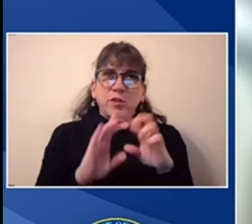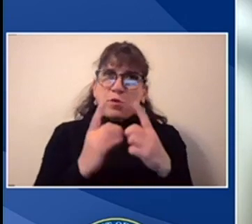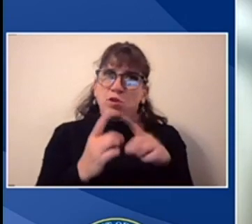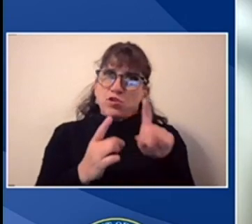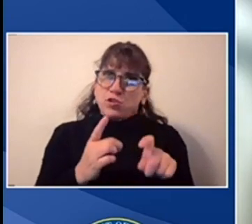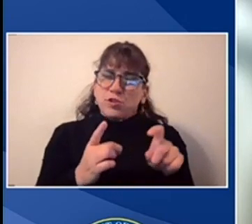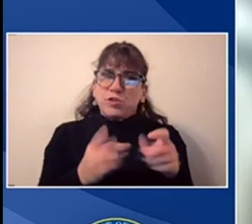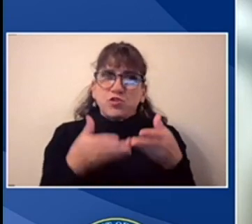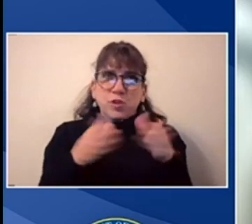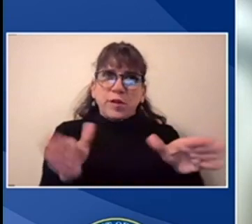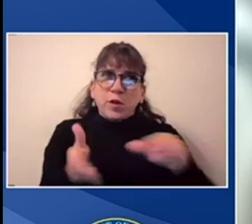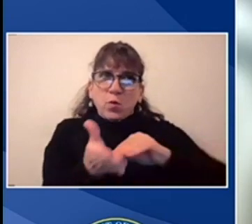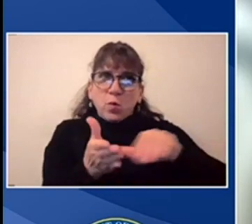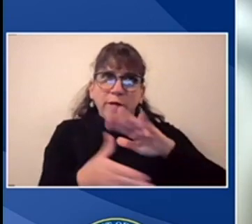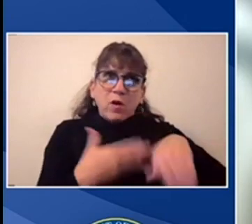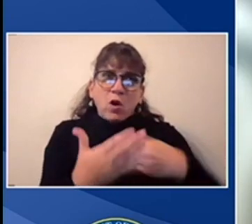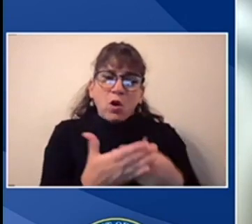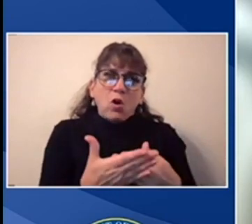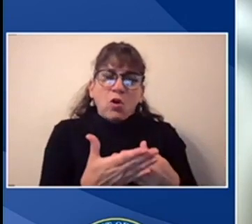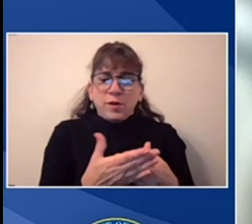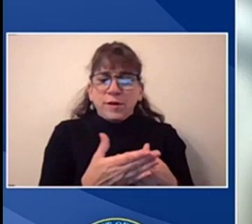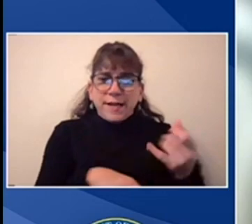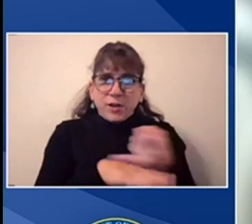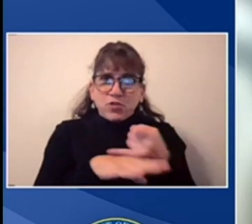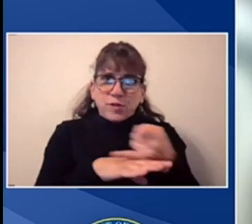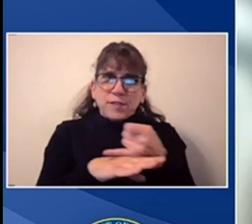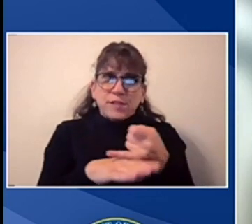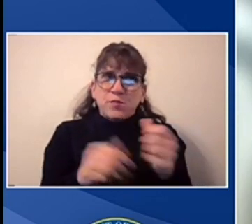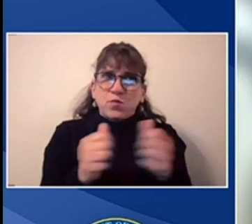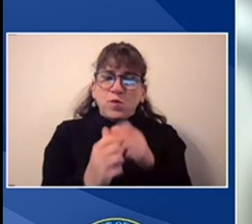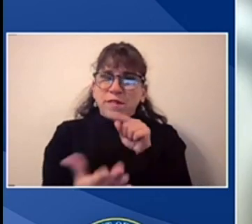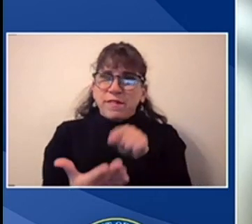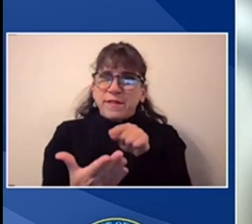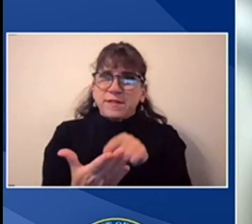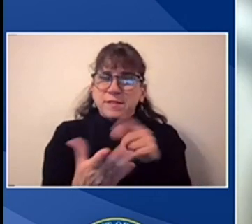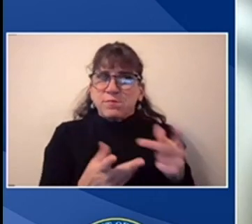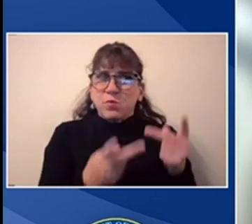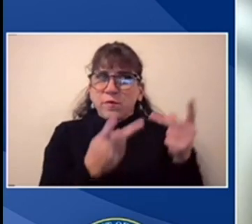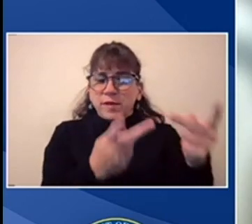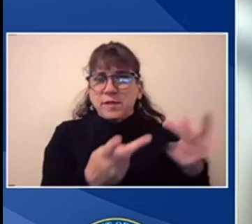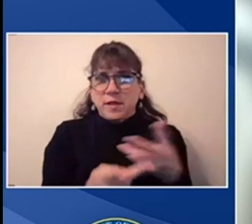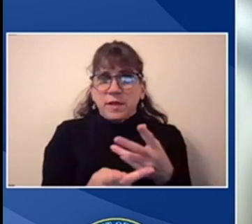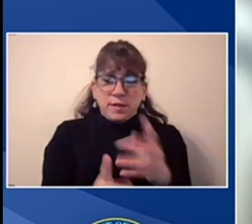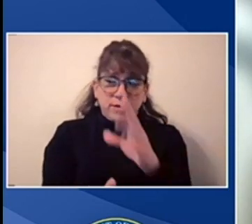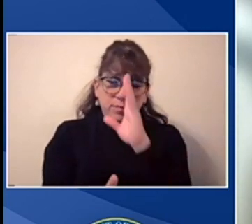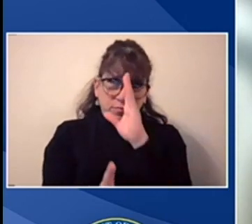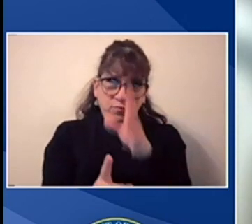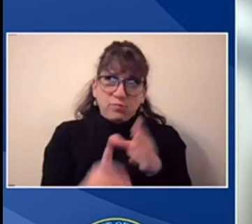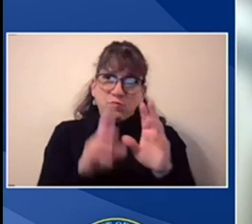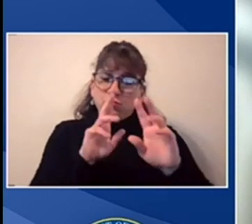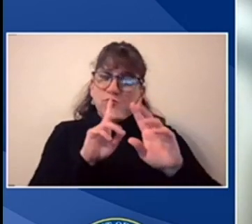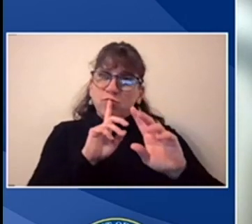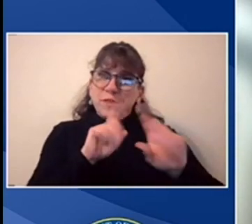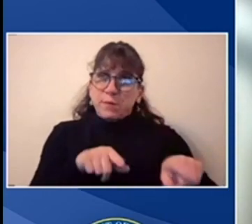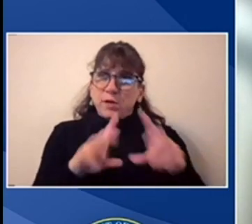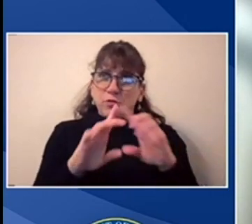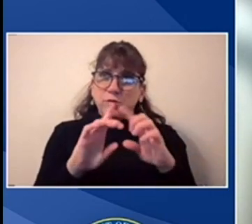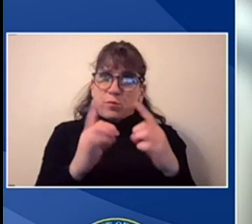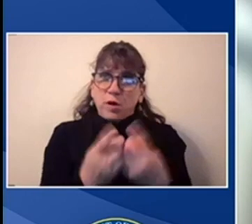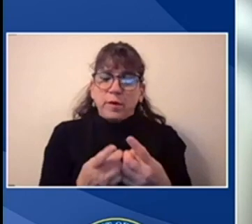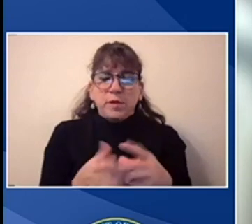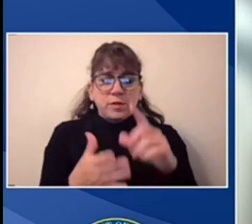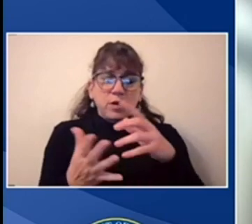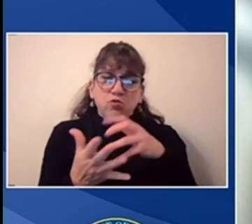generally waive all accrued interest under this provision. But to respond directly to the department's question in the draft regarding the inclusion of the